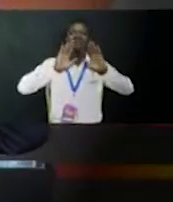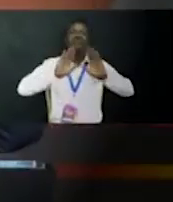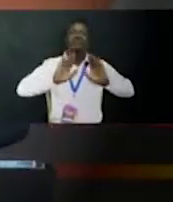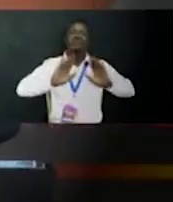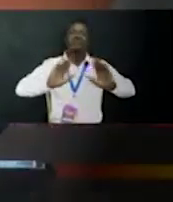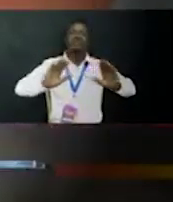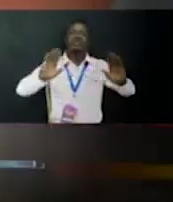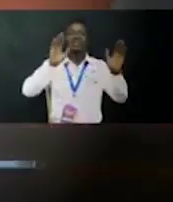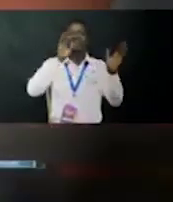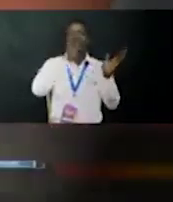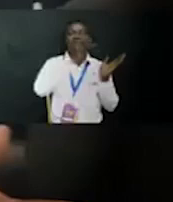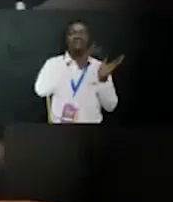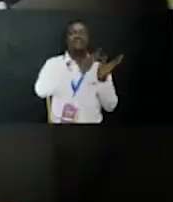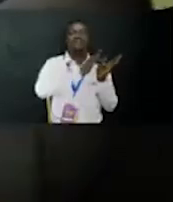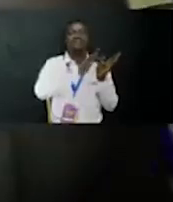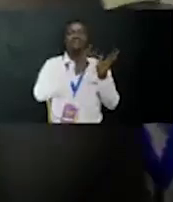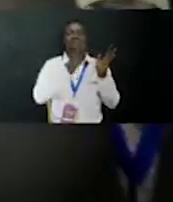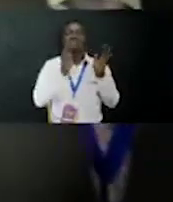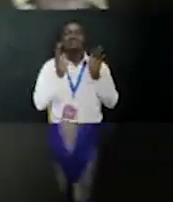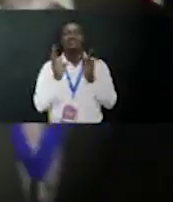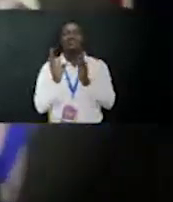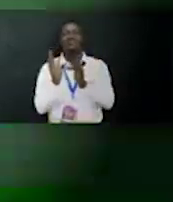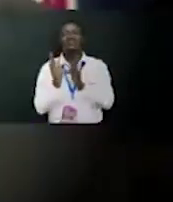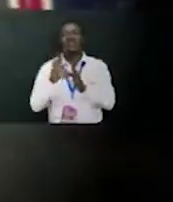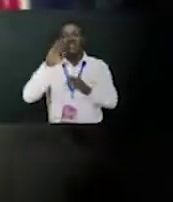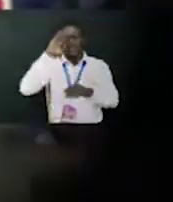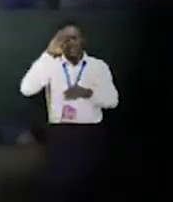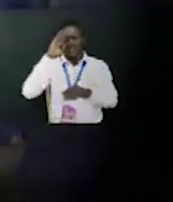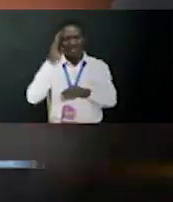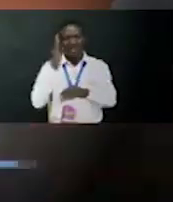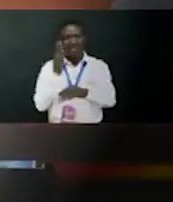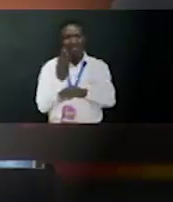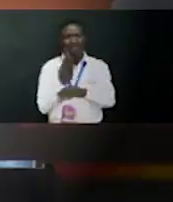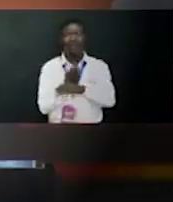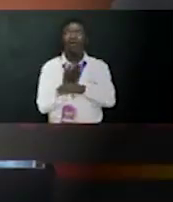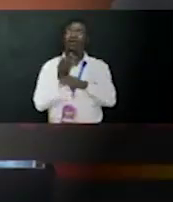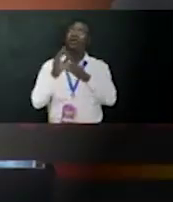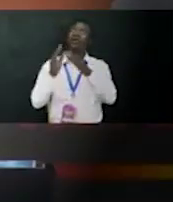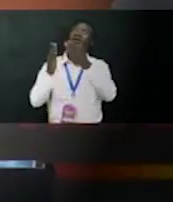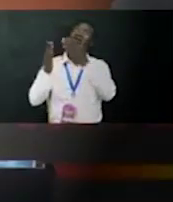Jesus, the Son of God.